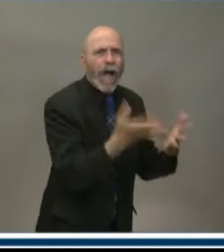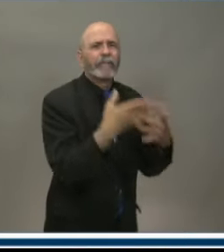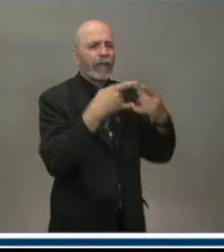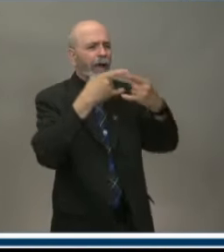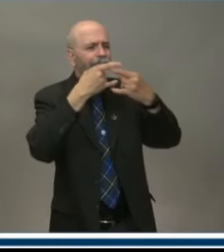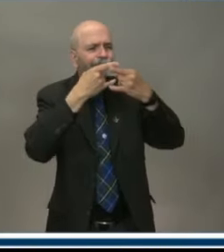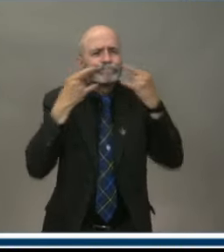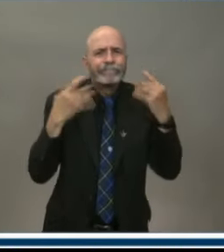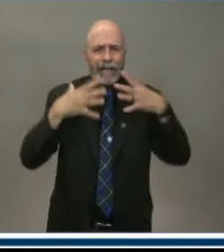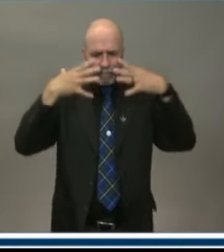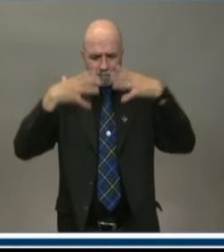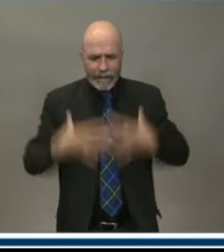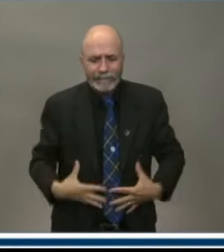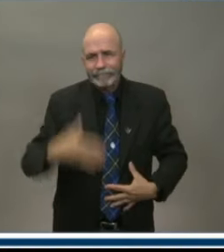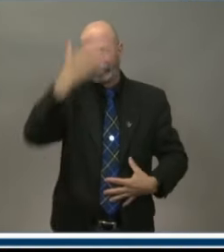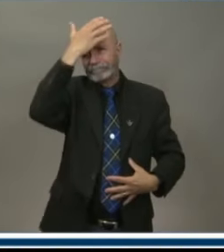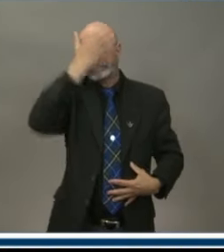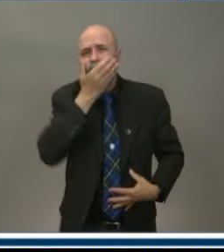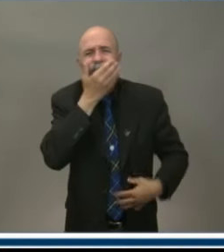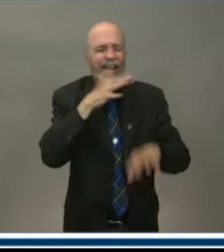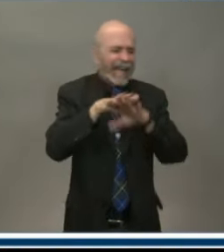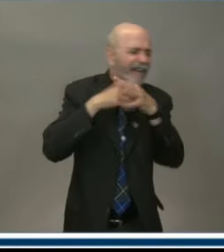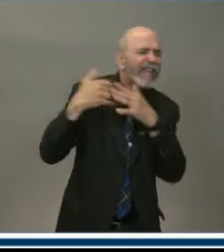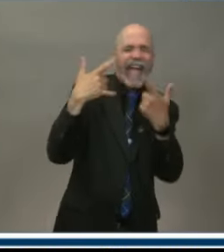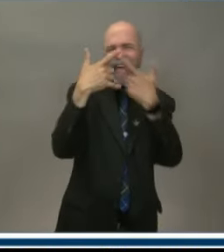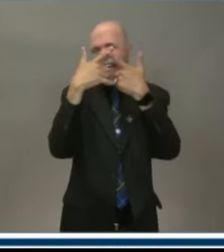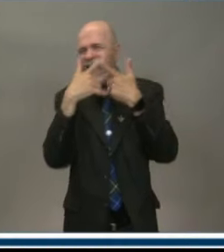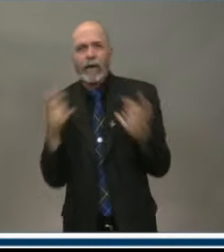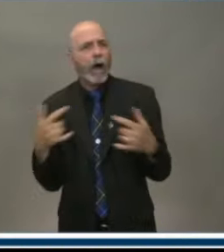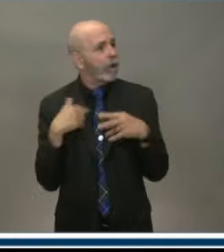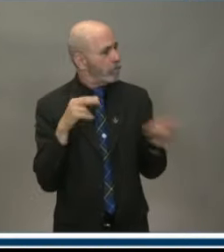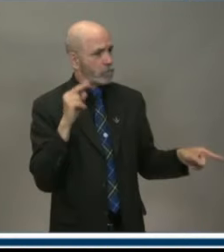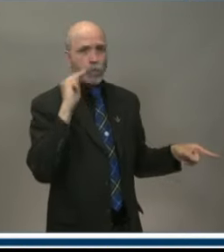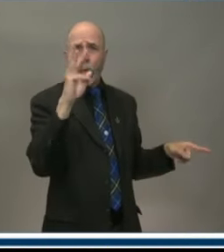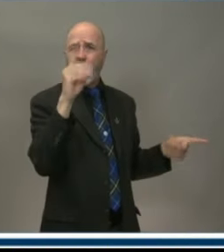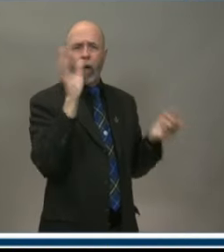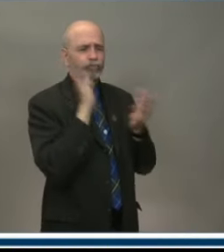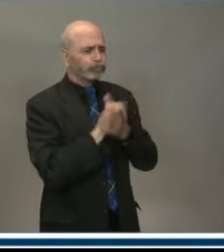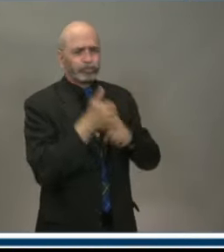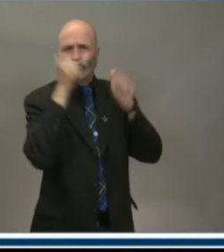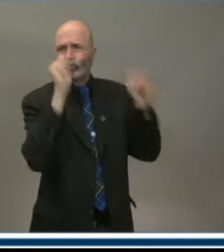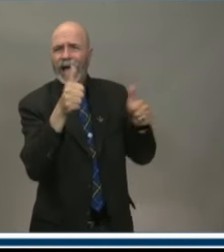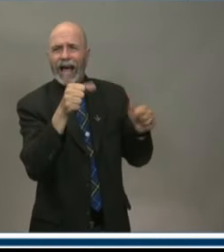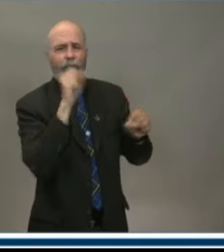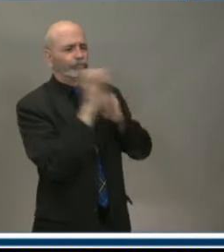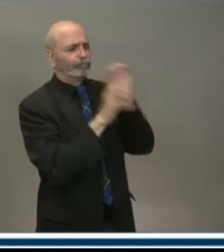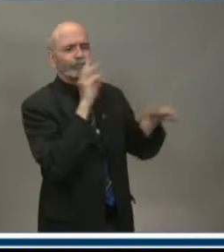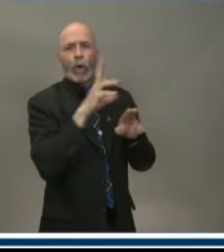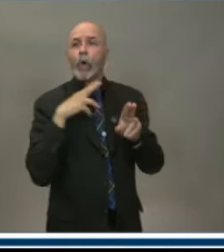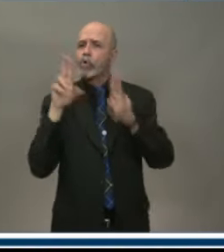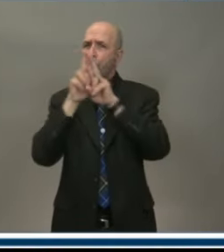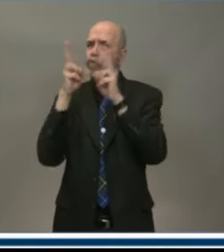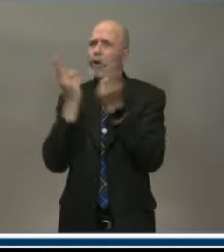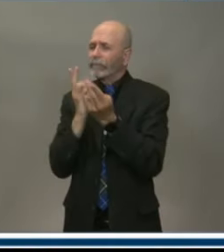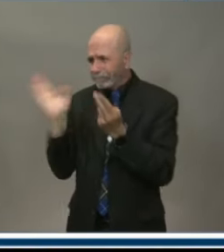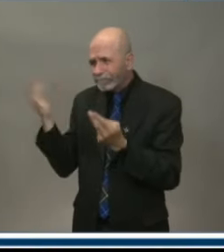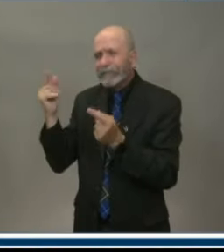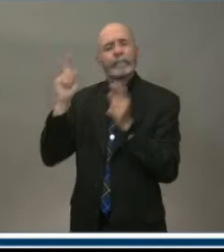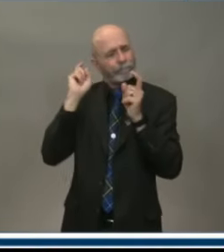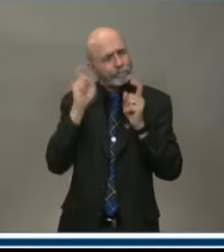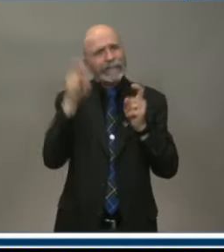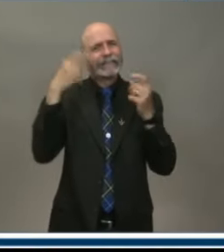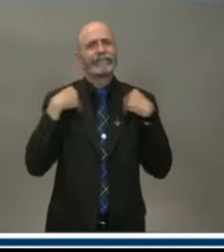anyone going into Northwood. That was a request from the nurses union as well as Unifor. I don't want anyone to believe the